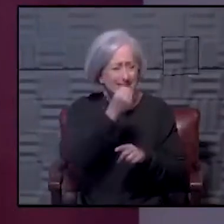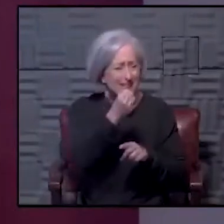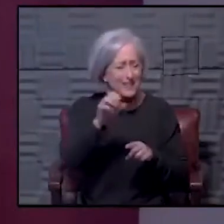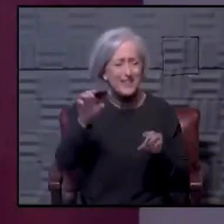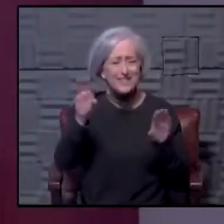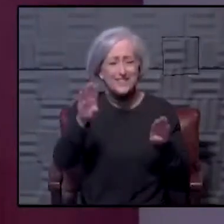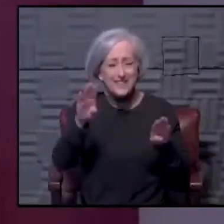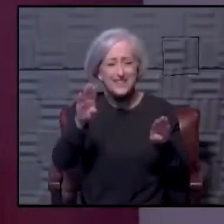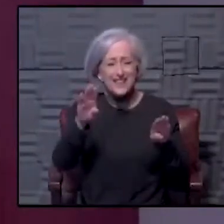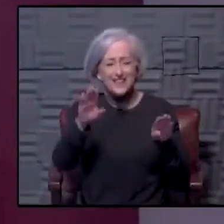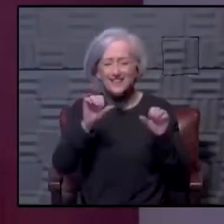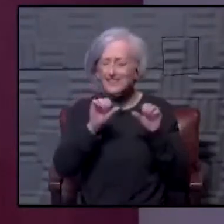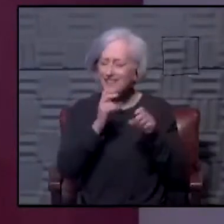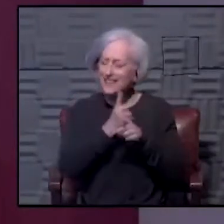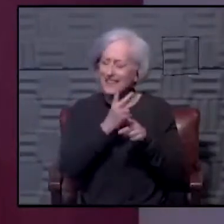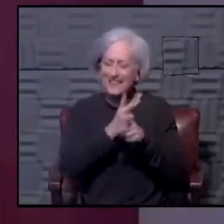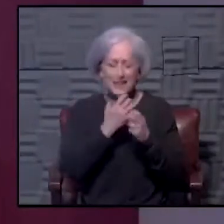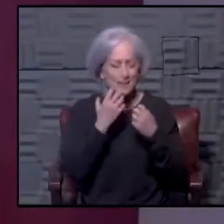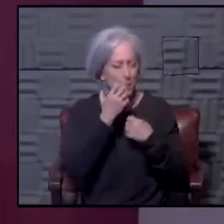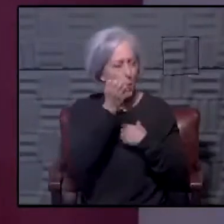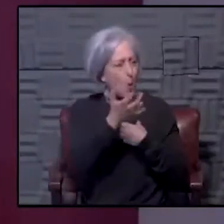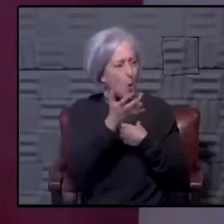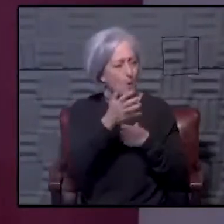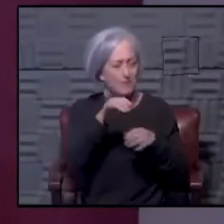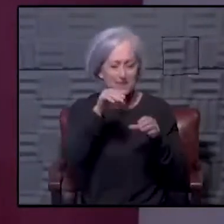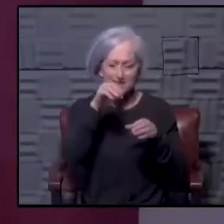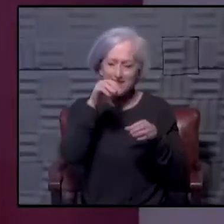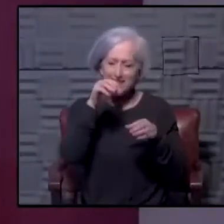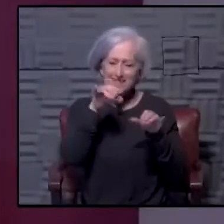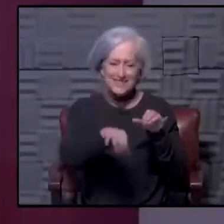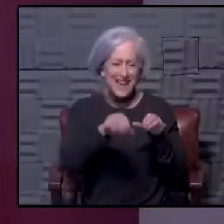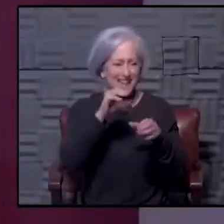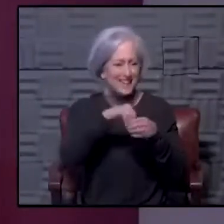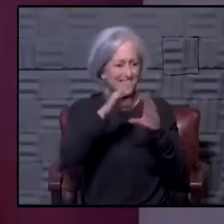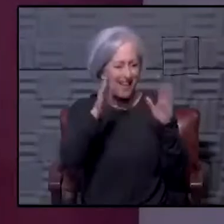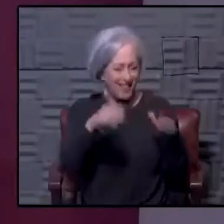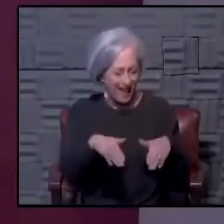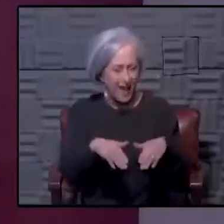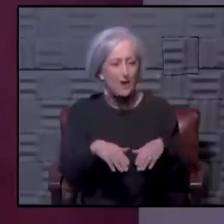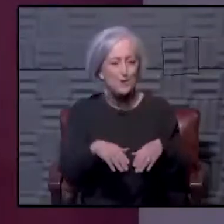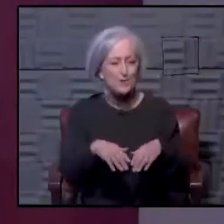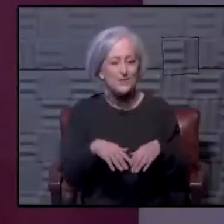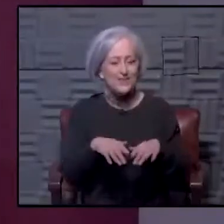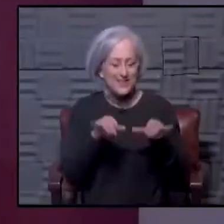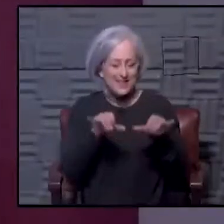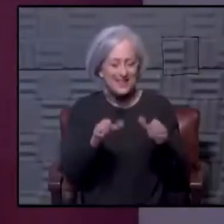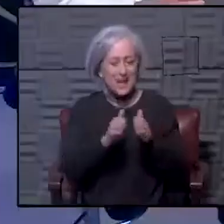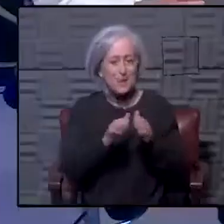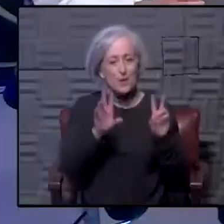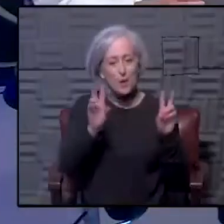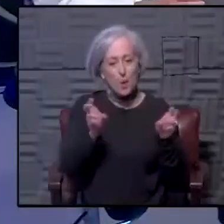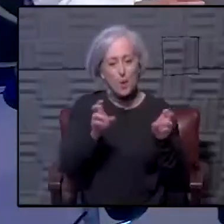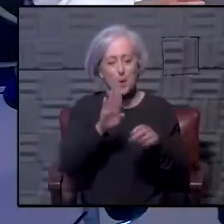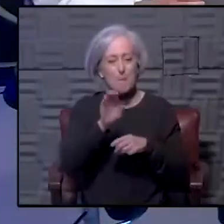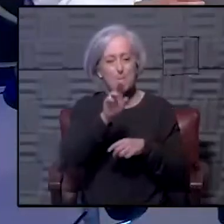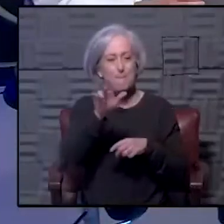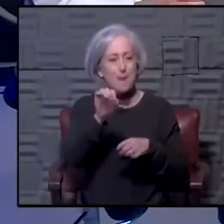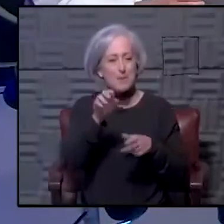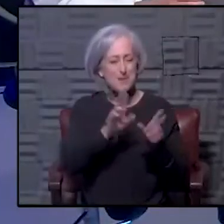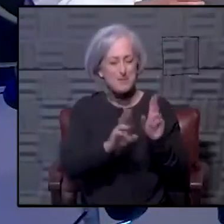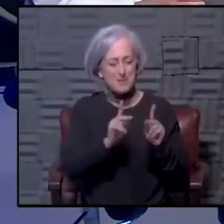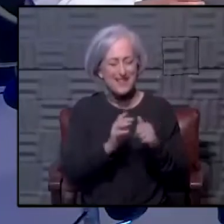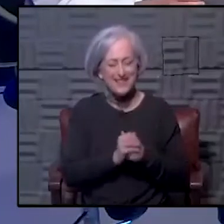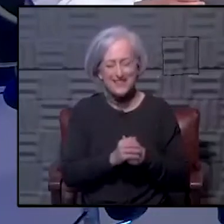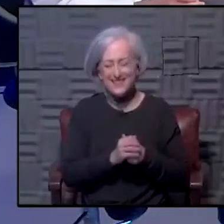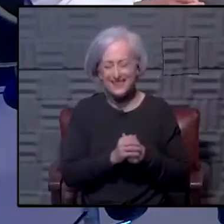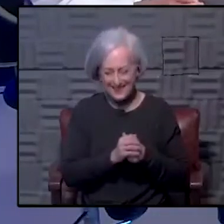much stay warm, stay indoors if you can, hopefully with your bubble. Yeah, good day to read a book, I think.